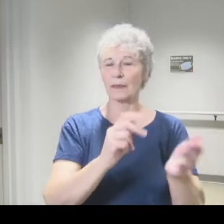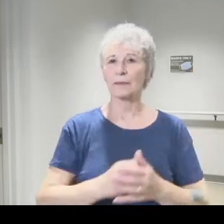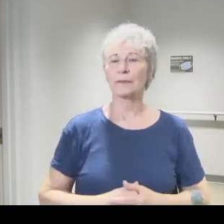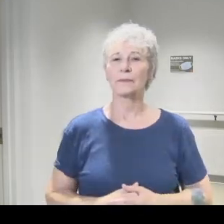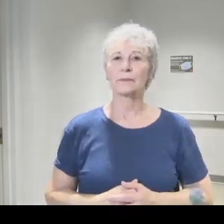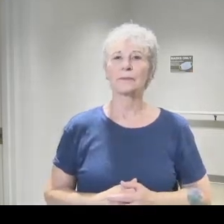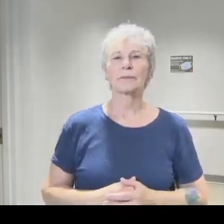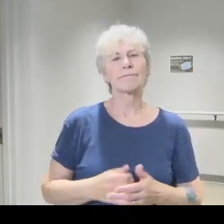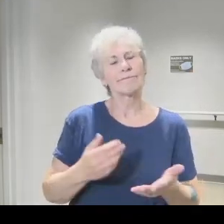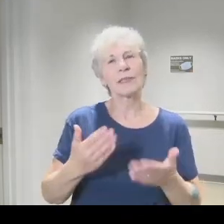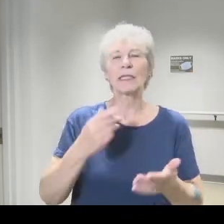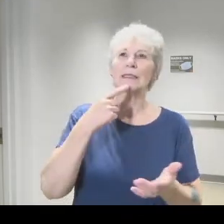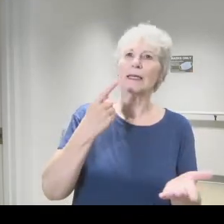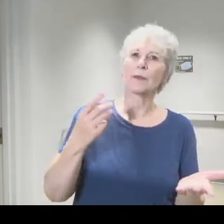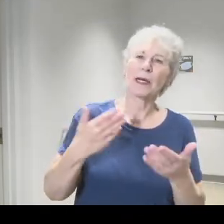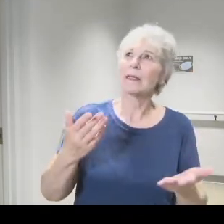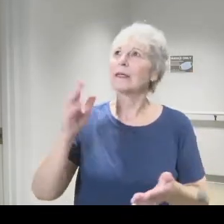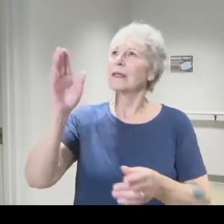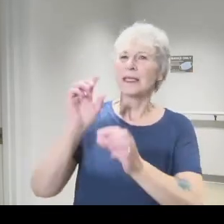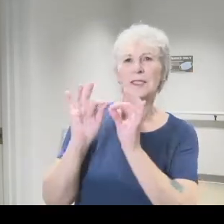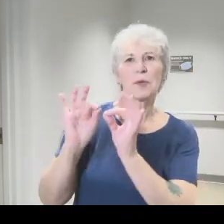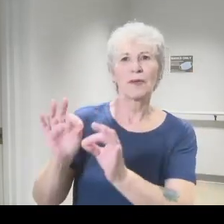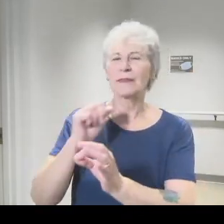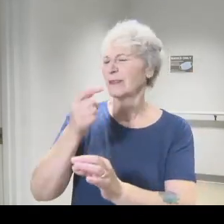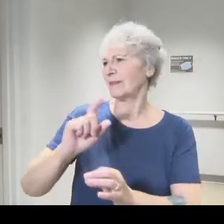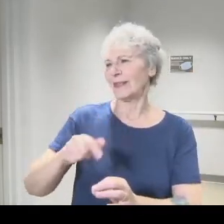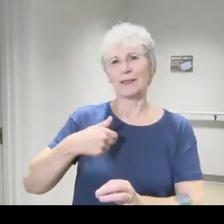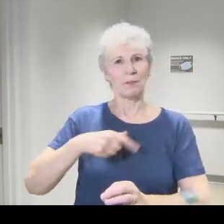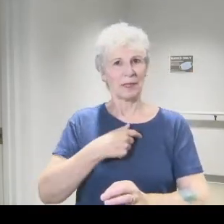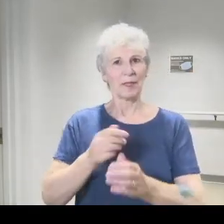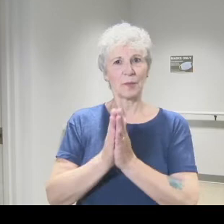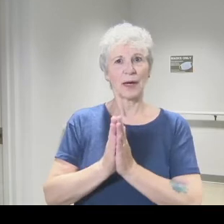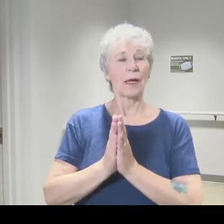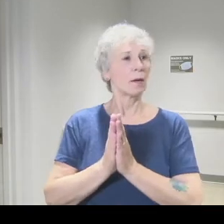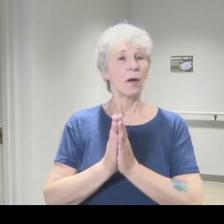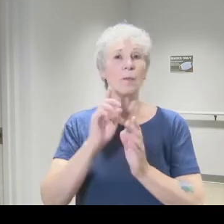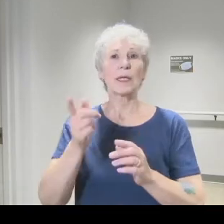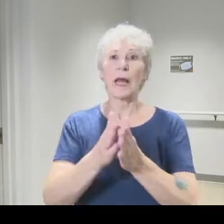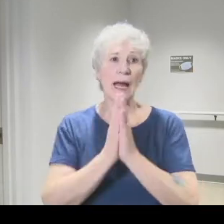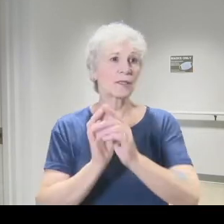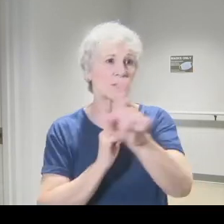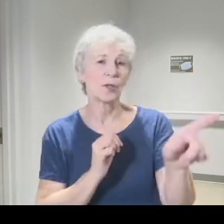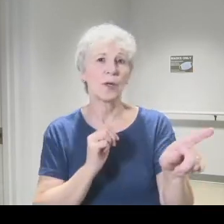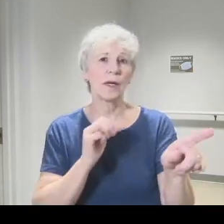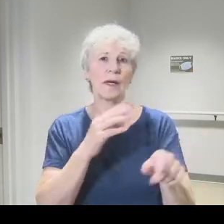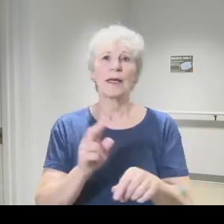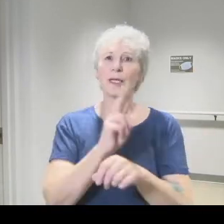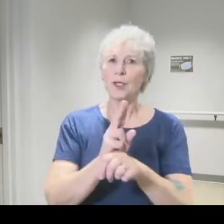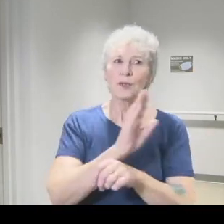You may say, "Well, God's sovereign. He doesn't really need me to pray." But he asks you to pray, and he uses your